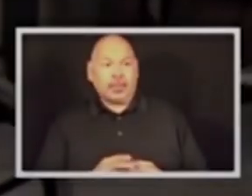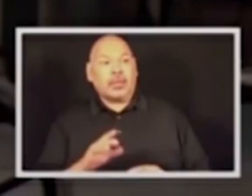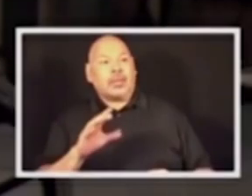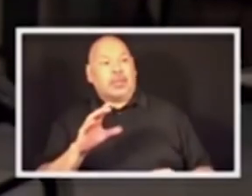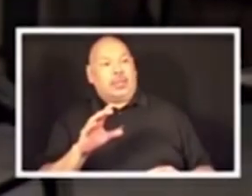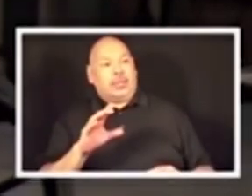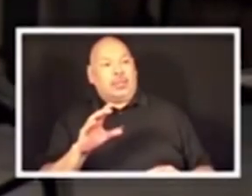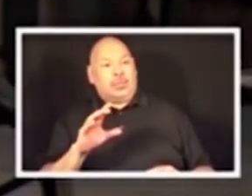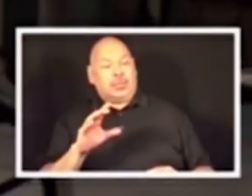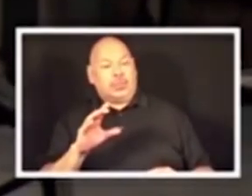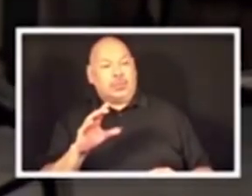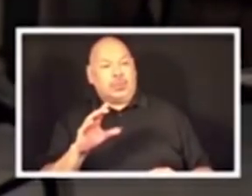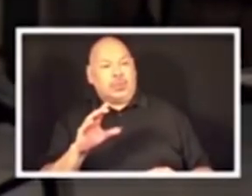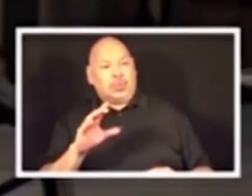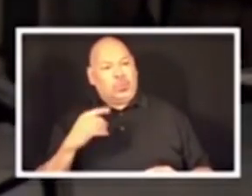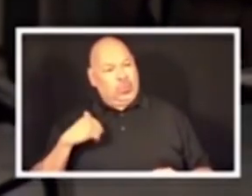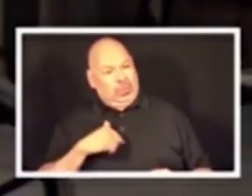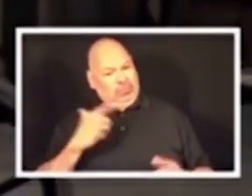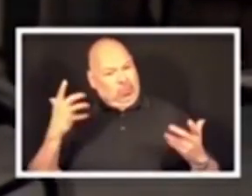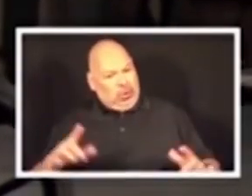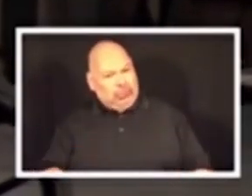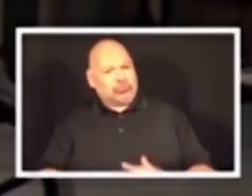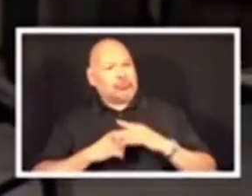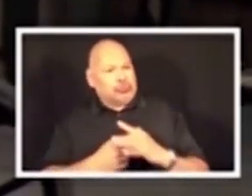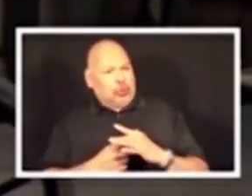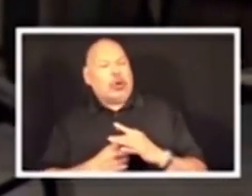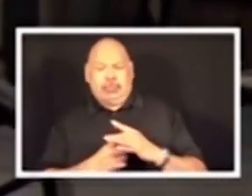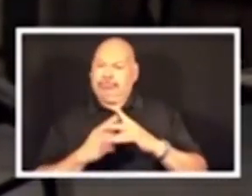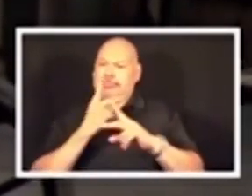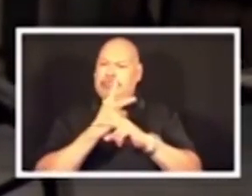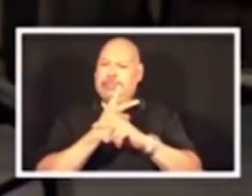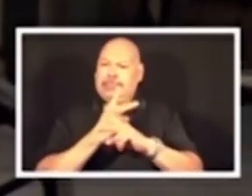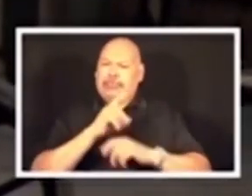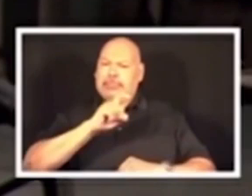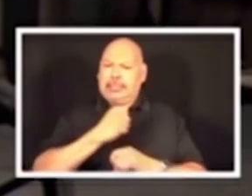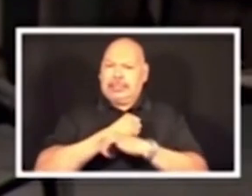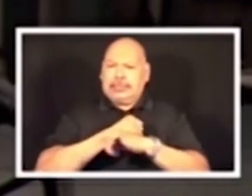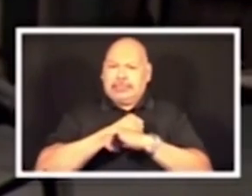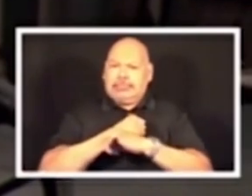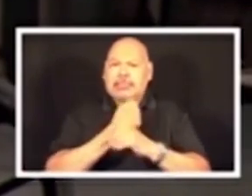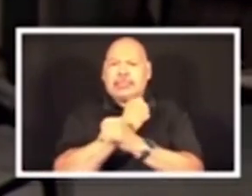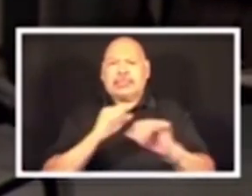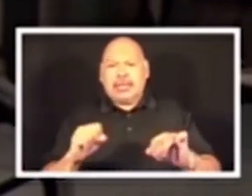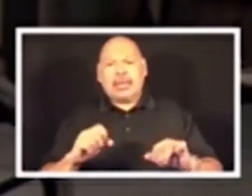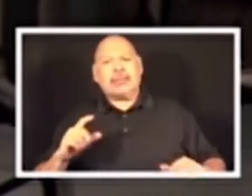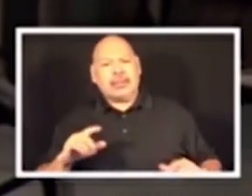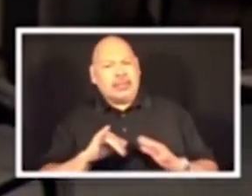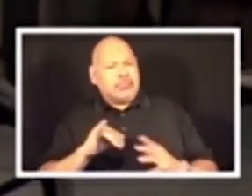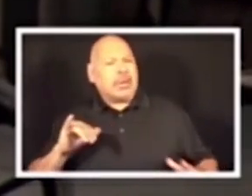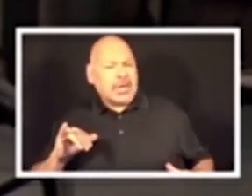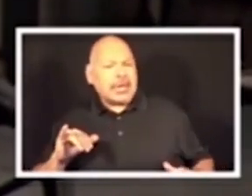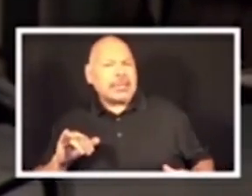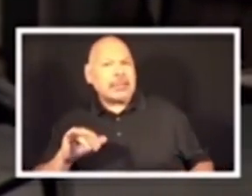As a state, we've already begun to act to keep Texas safe and to dismantle the purveyors